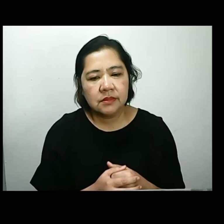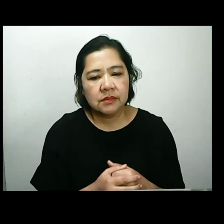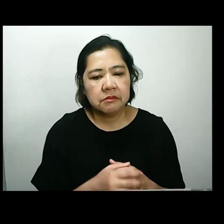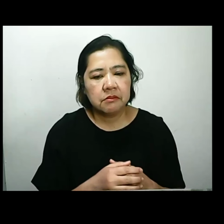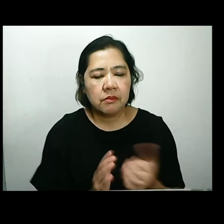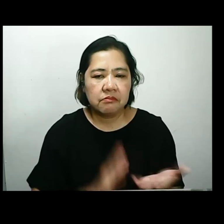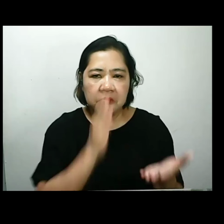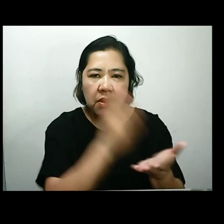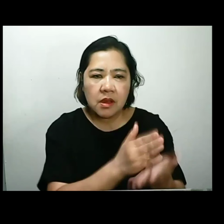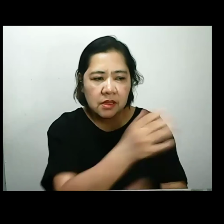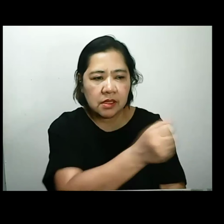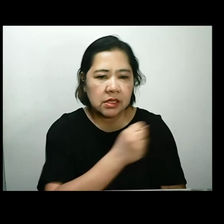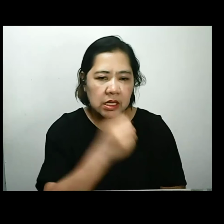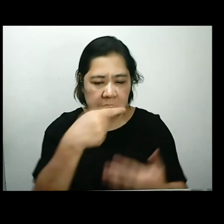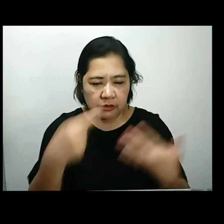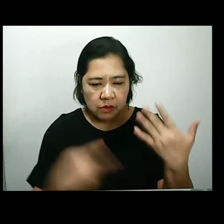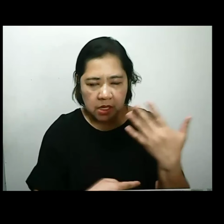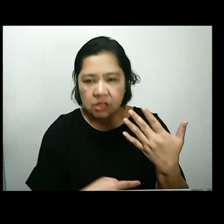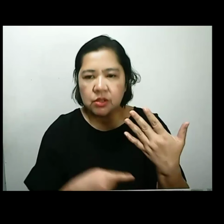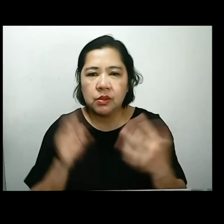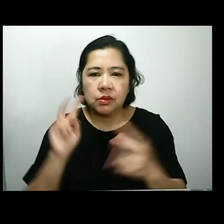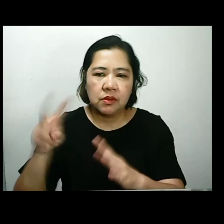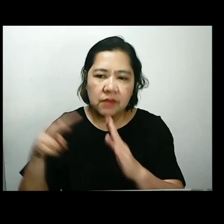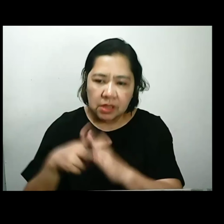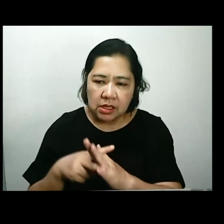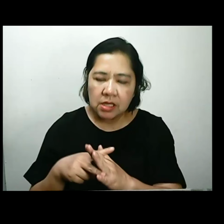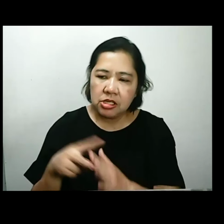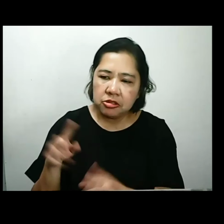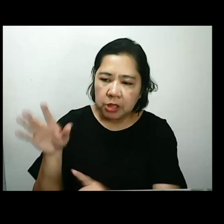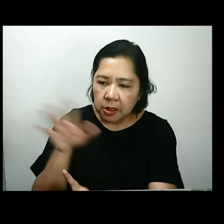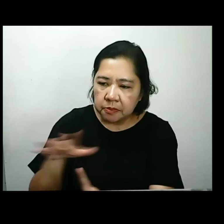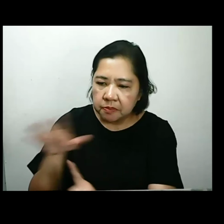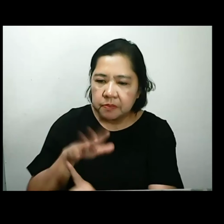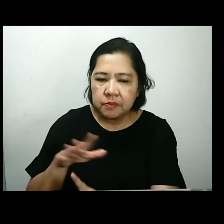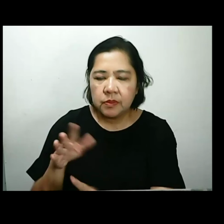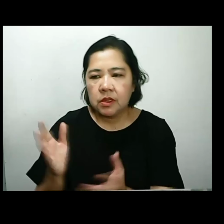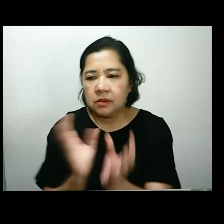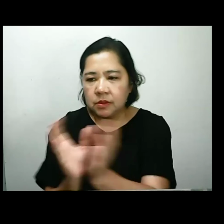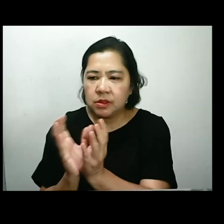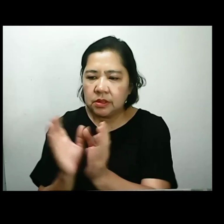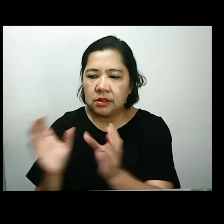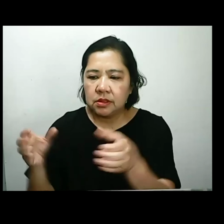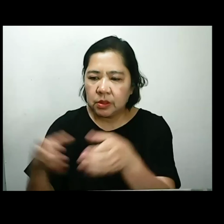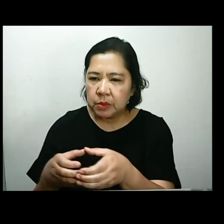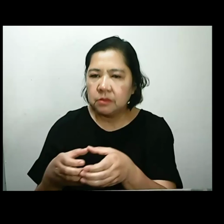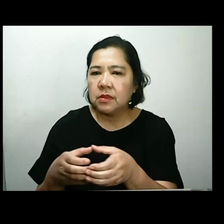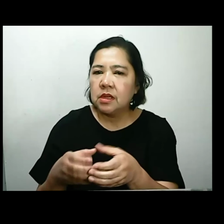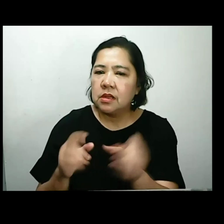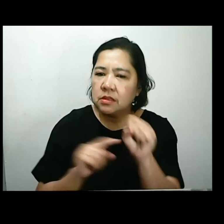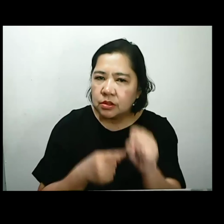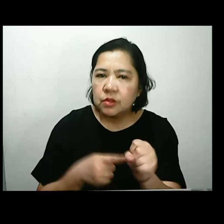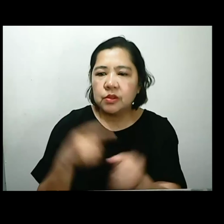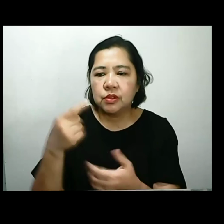the village. You look at the community, you look at the group as a source of information to extract, but you do not know